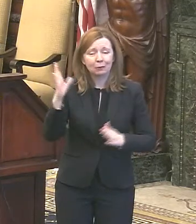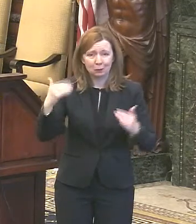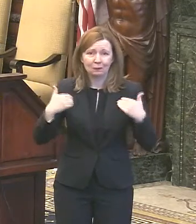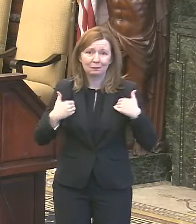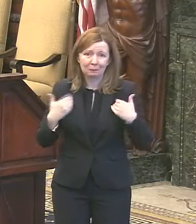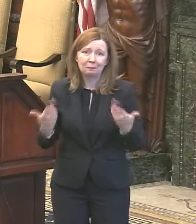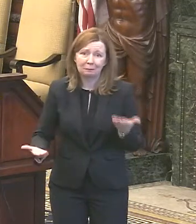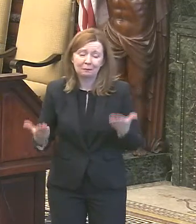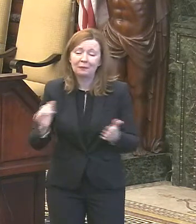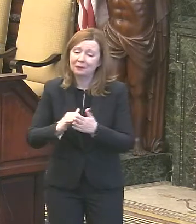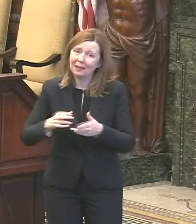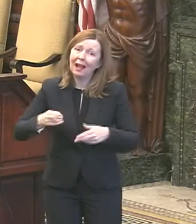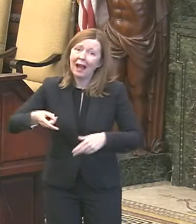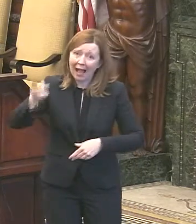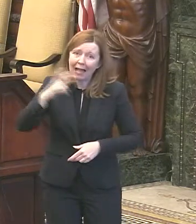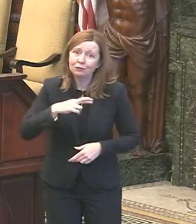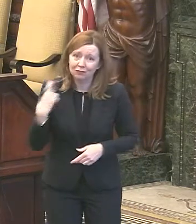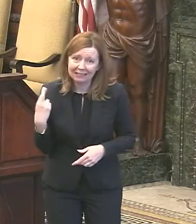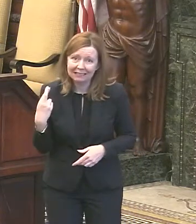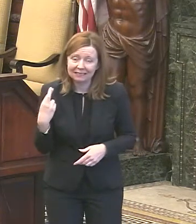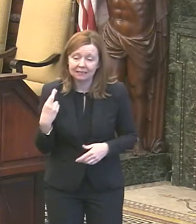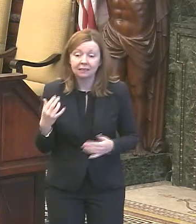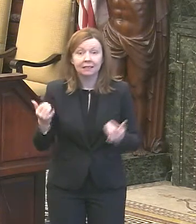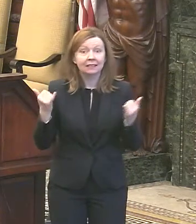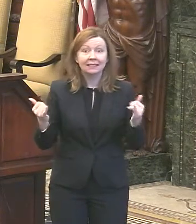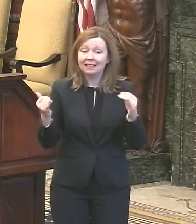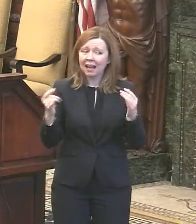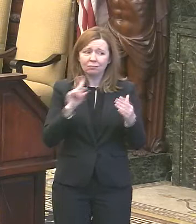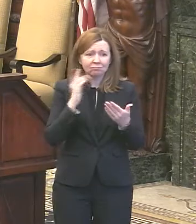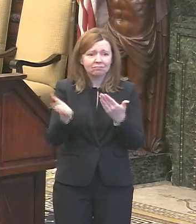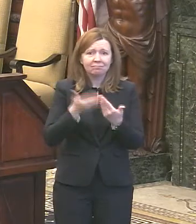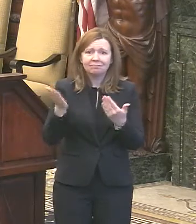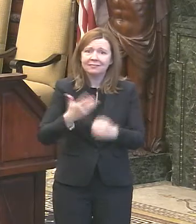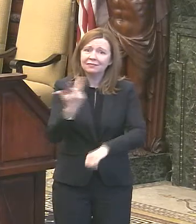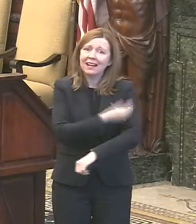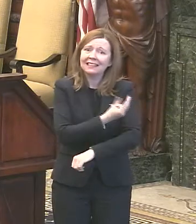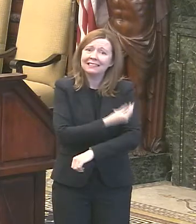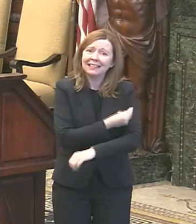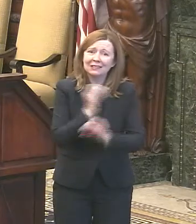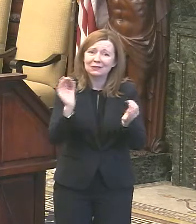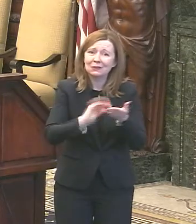virus is high. And it's now easier than ever to get vaccinated. There's no